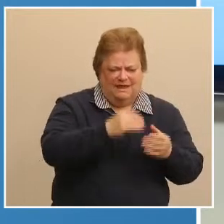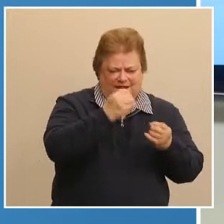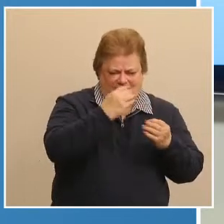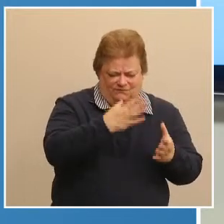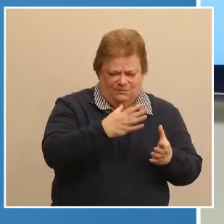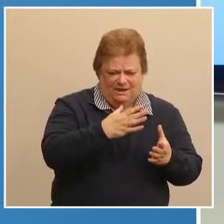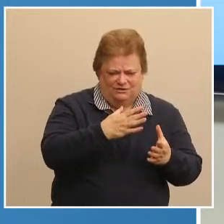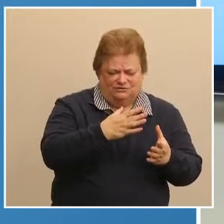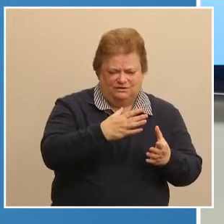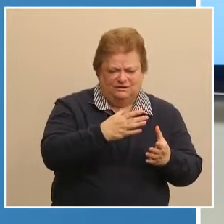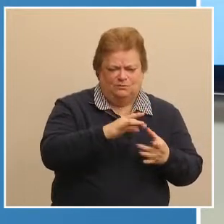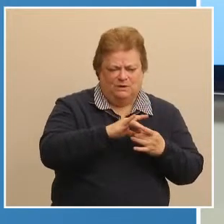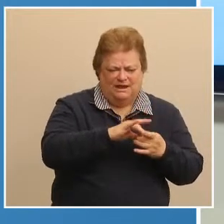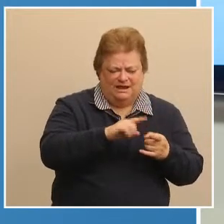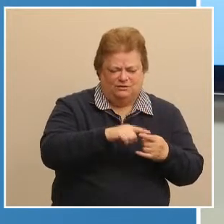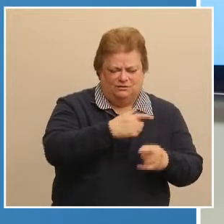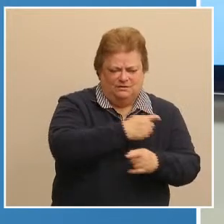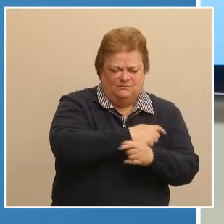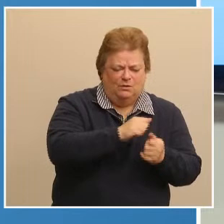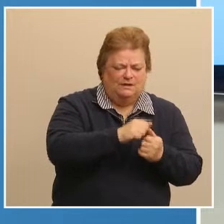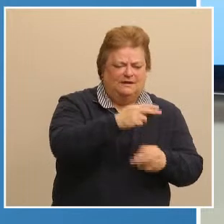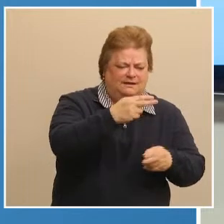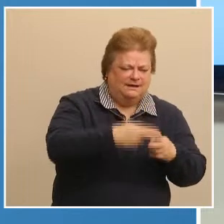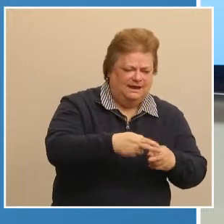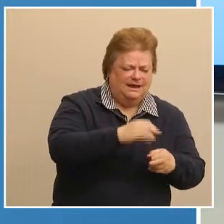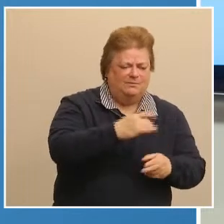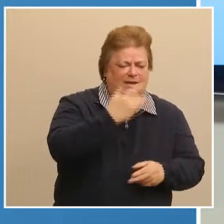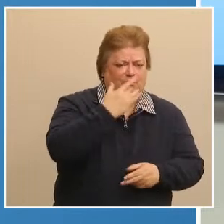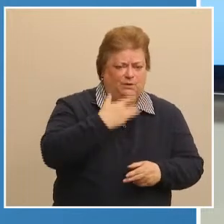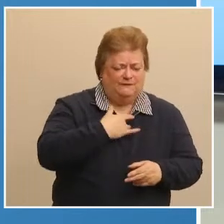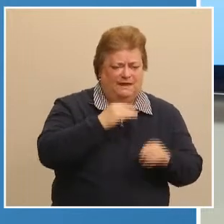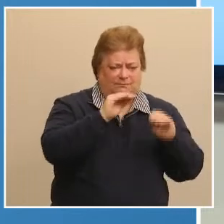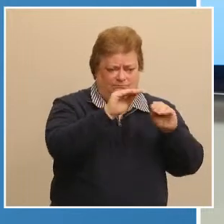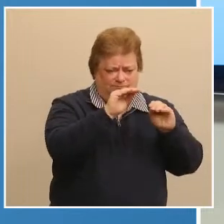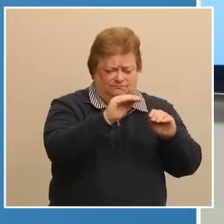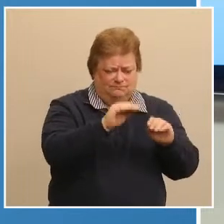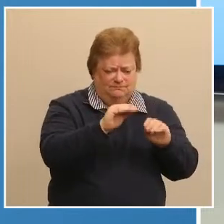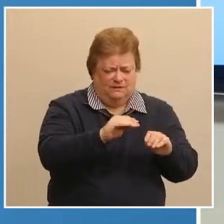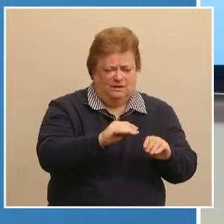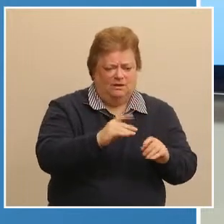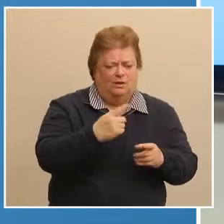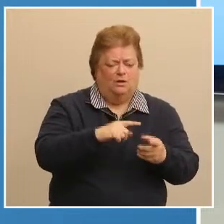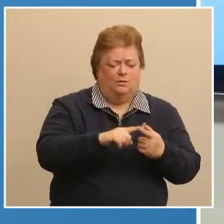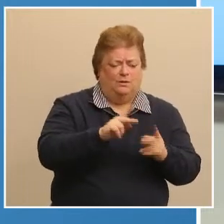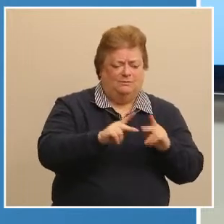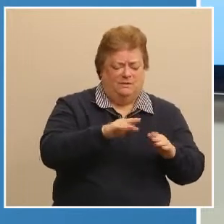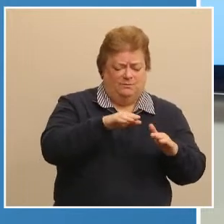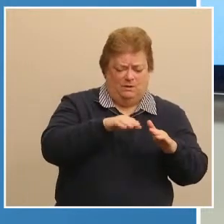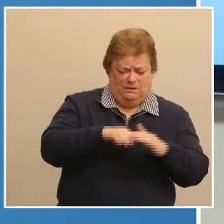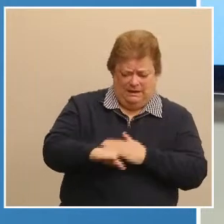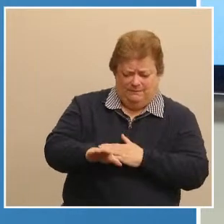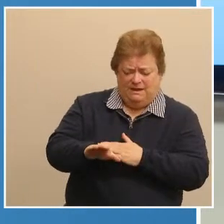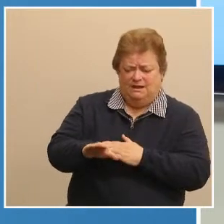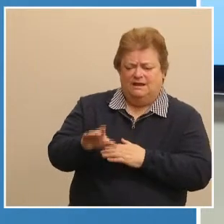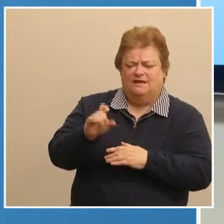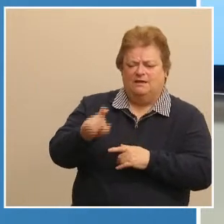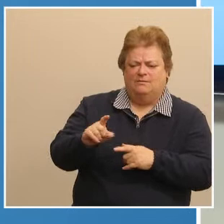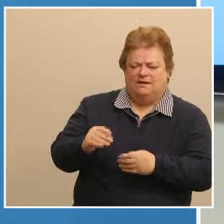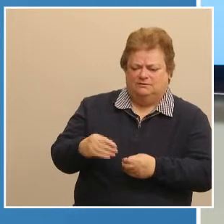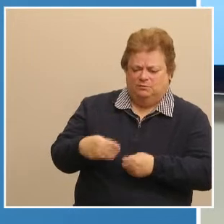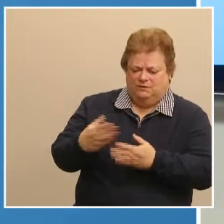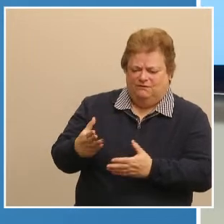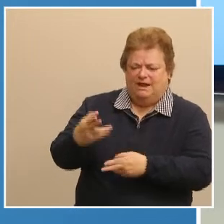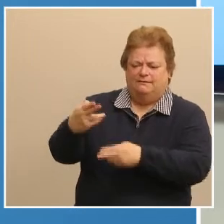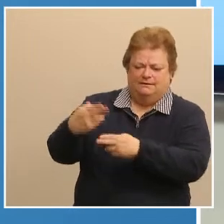to the vaccine for them with their name and birth date. So when people come in, they have to provide us